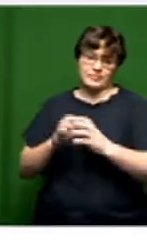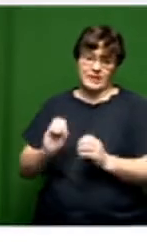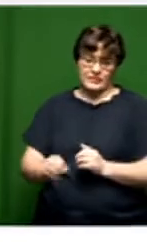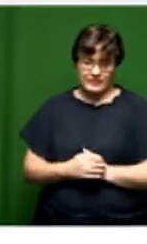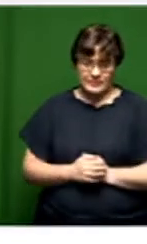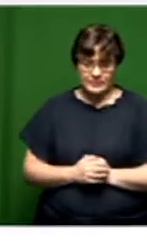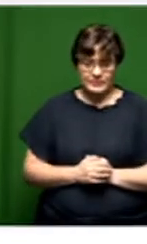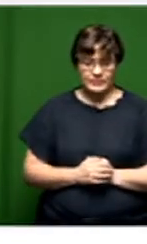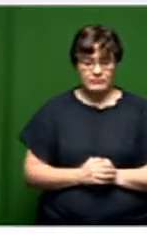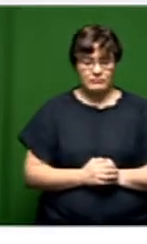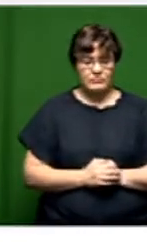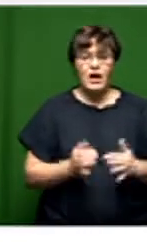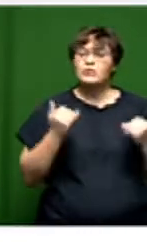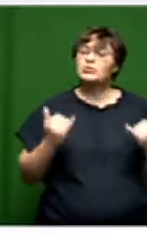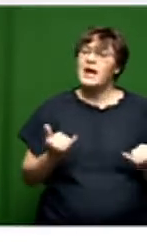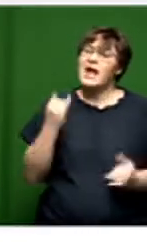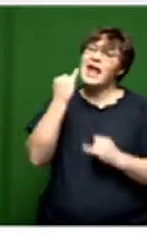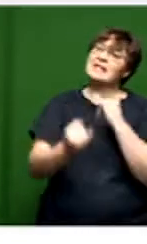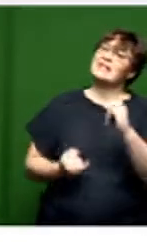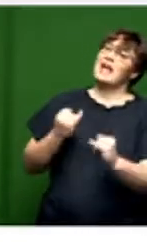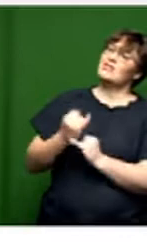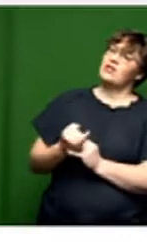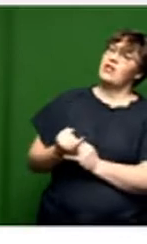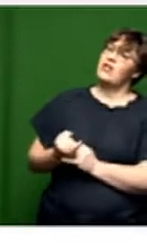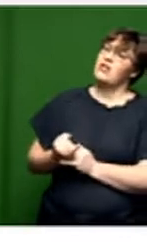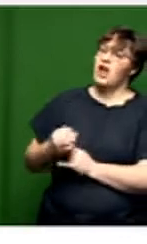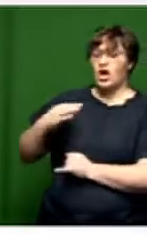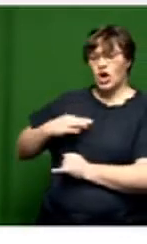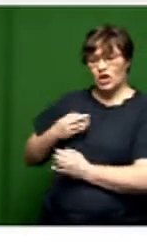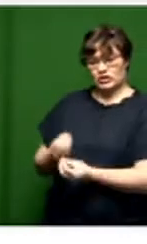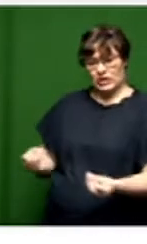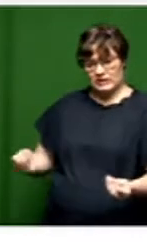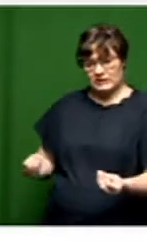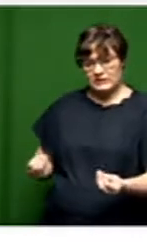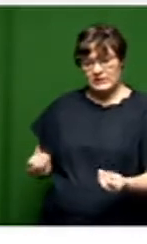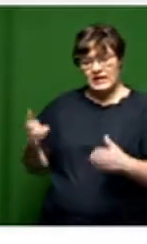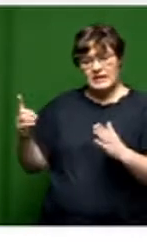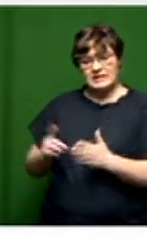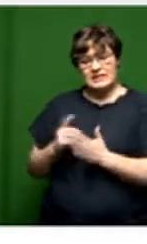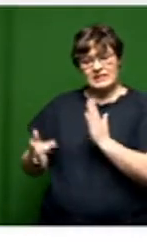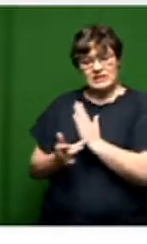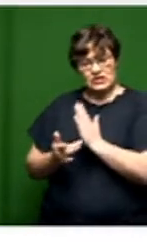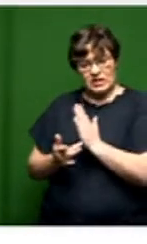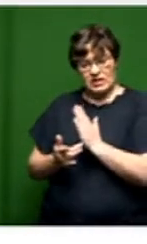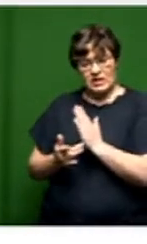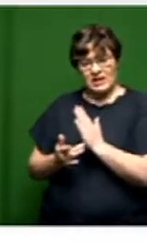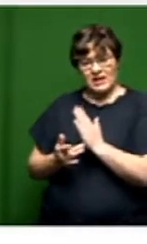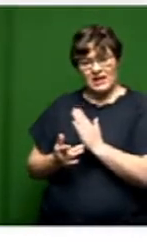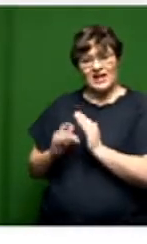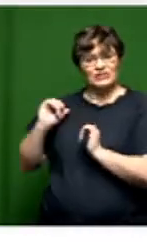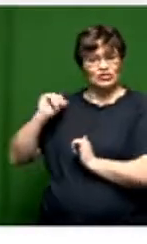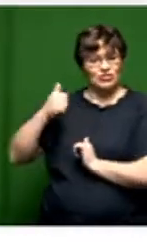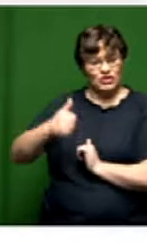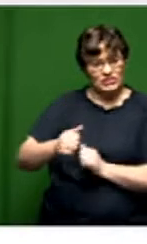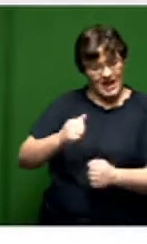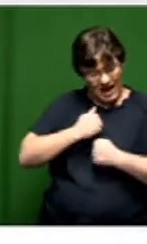today's International Day of the Girl Child is celebrated under the theme Digital Generation, Our Generation. So